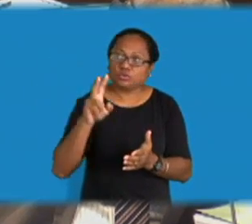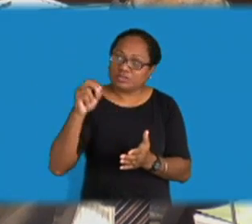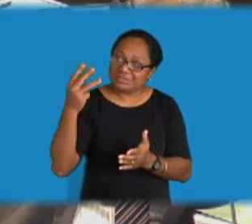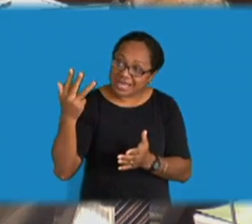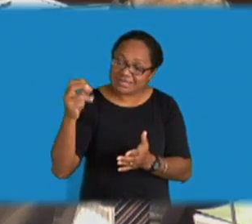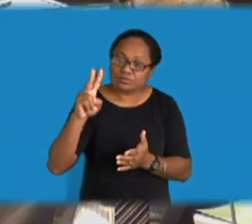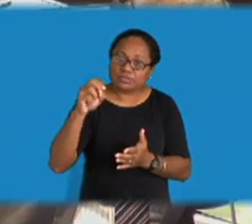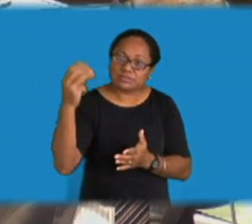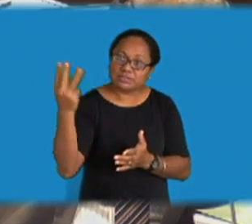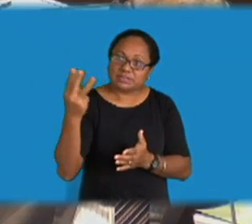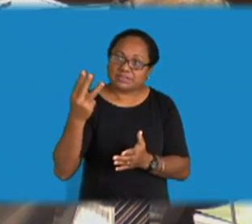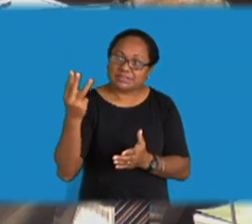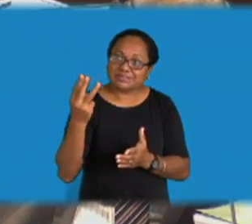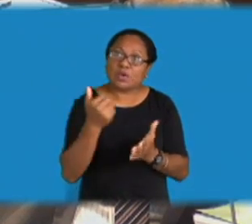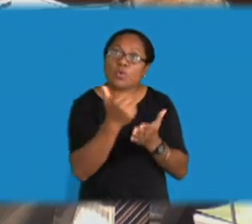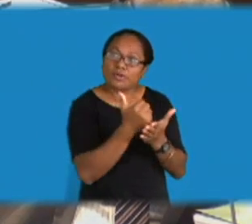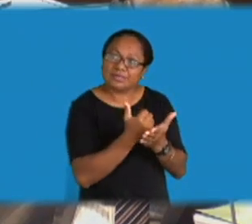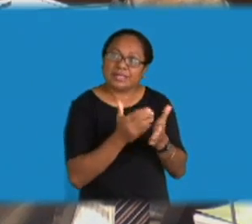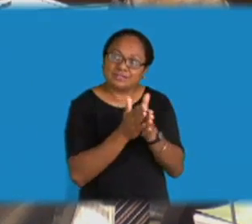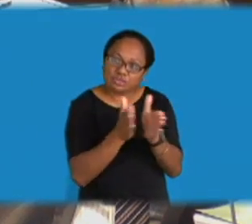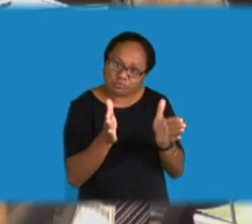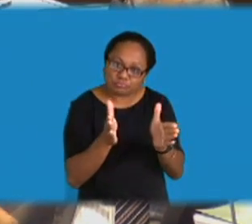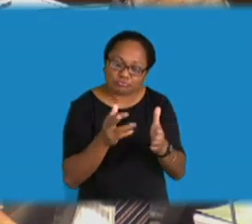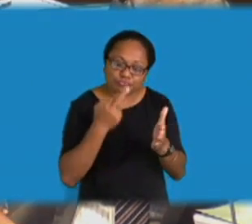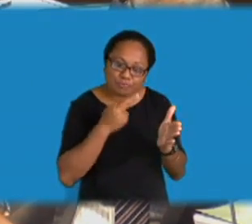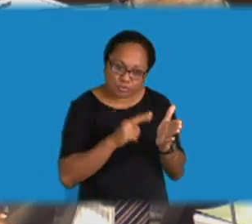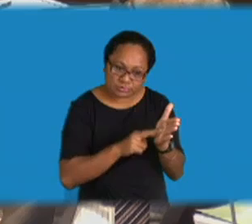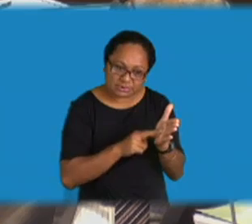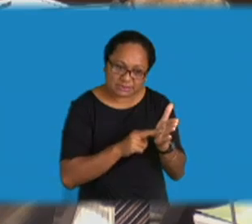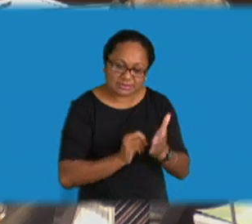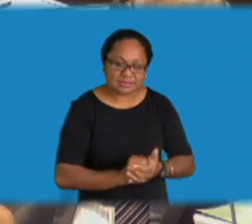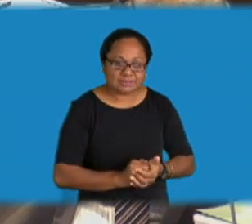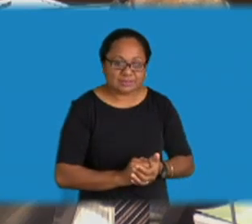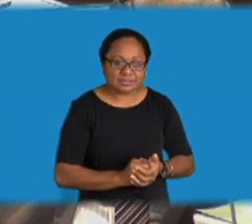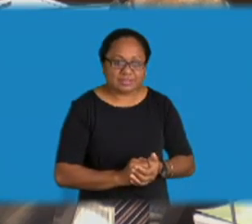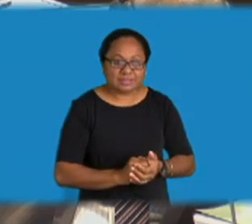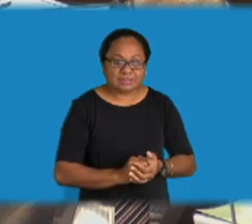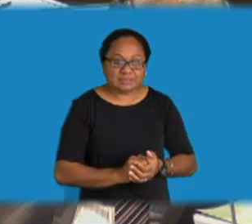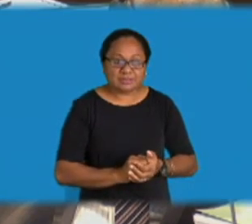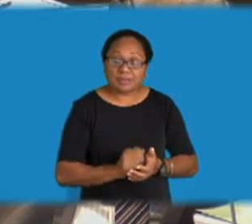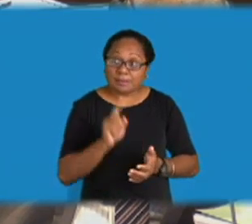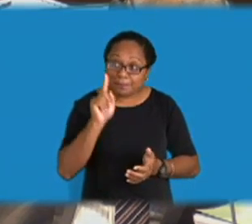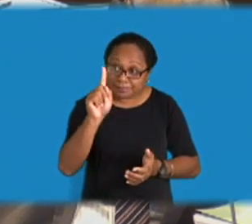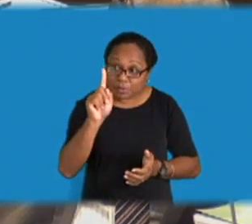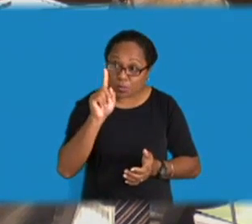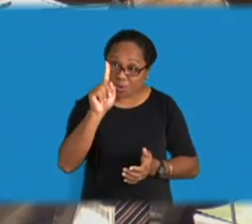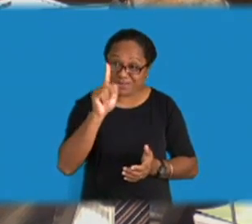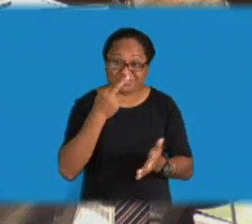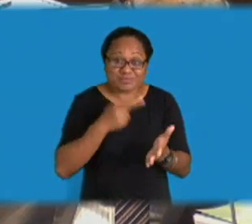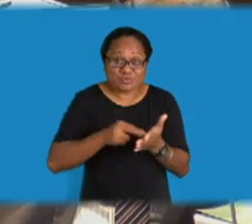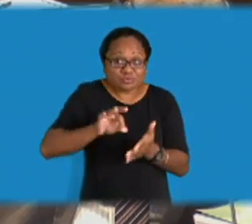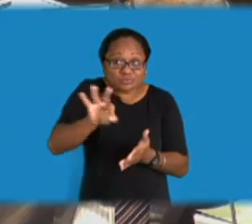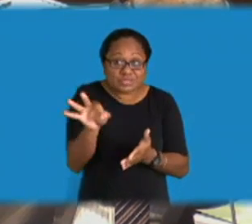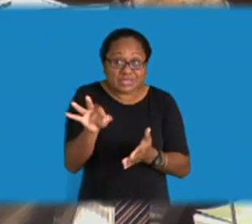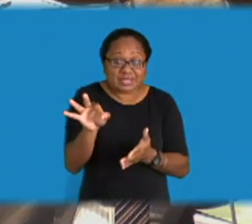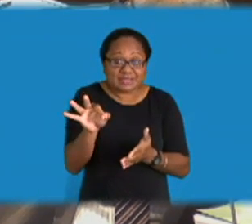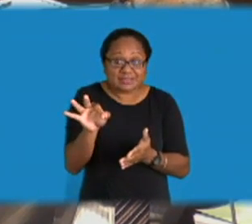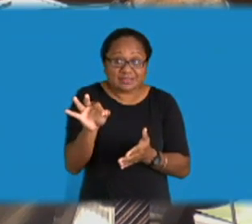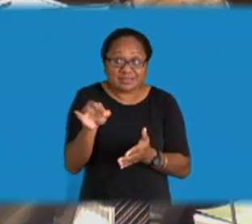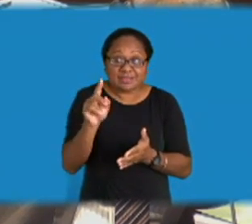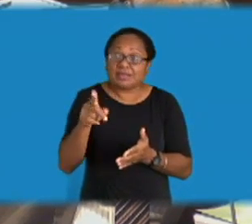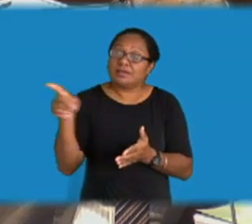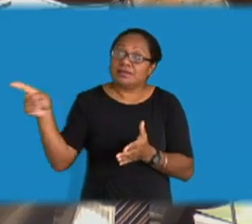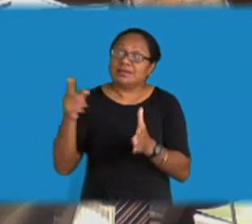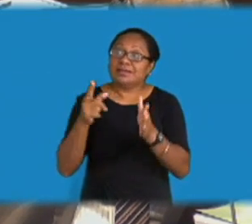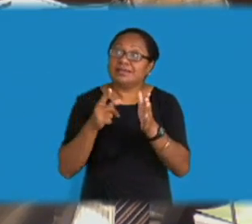2013 Auditor General reports. So, Madam Speaker, the only reports that have not been tabled are those Auditor General